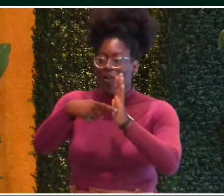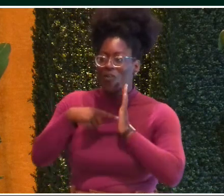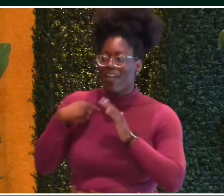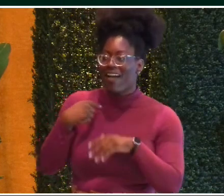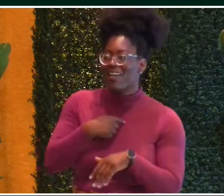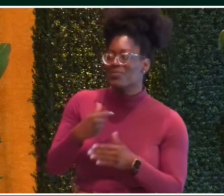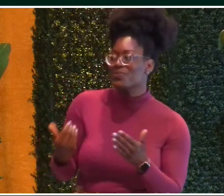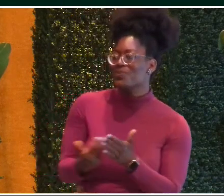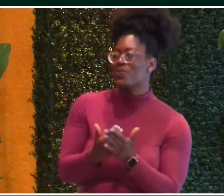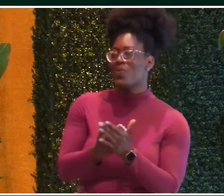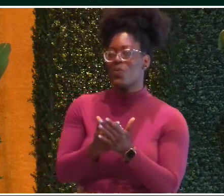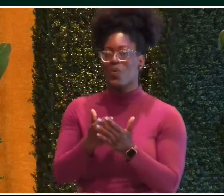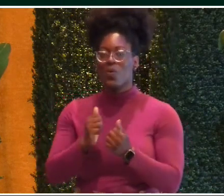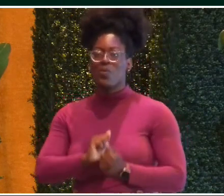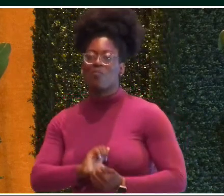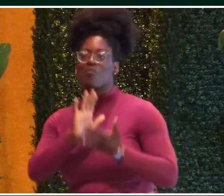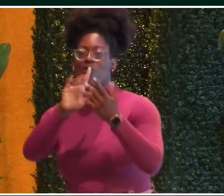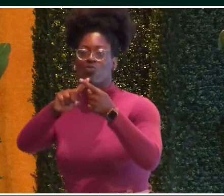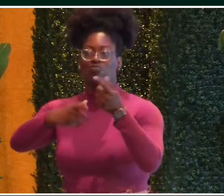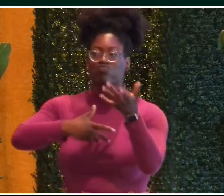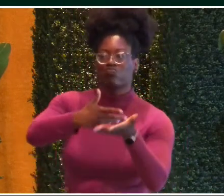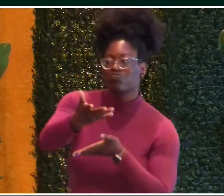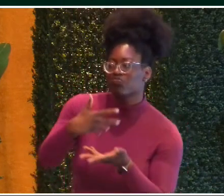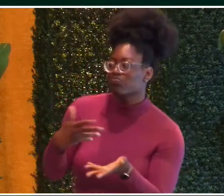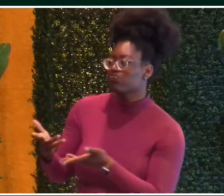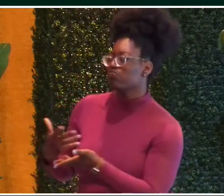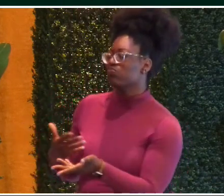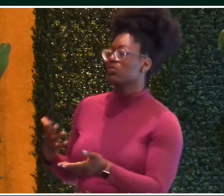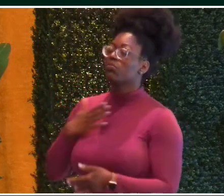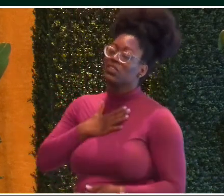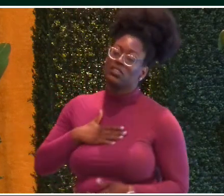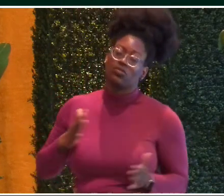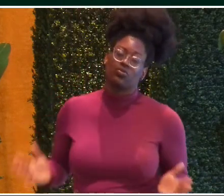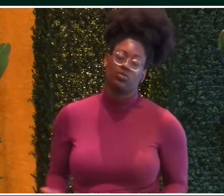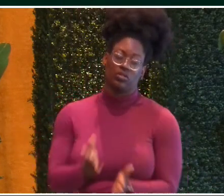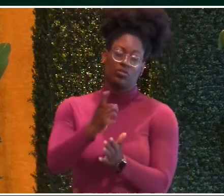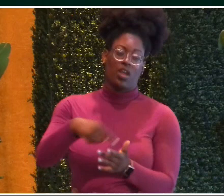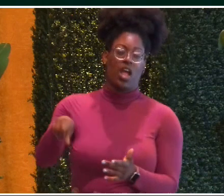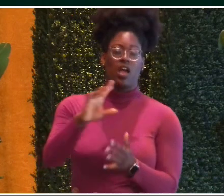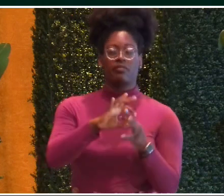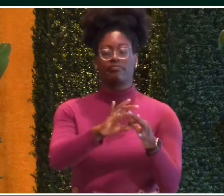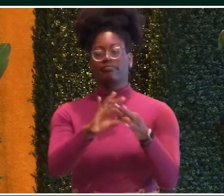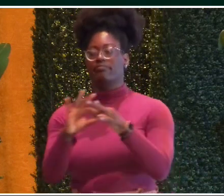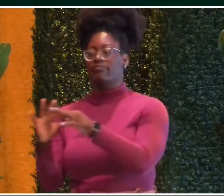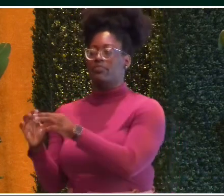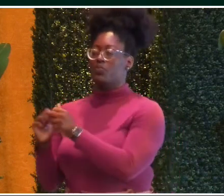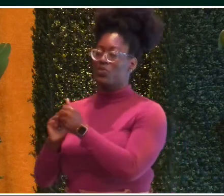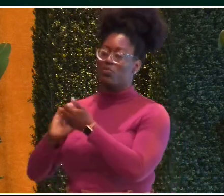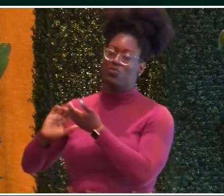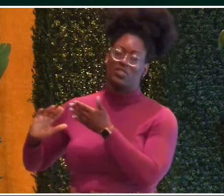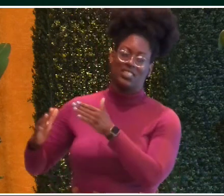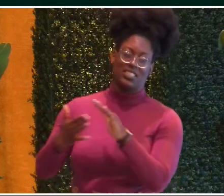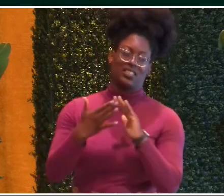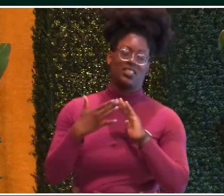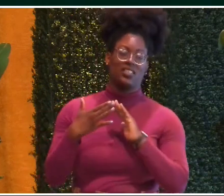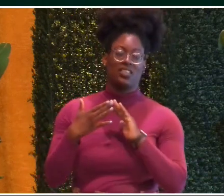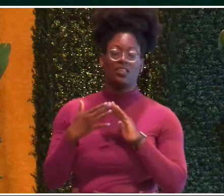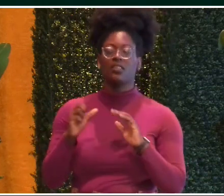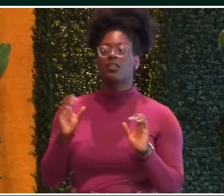and being with each other in community. I just end there by saying, shit is